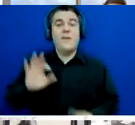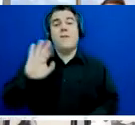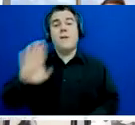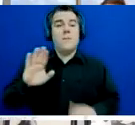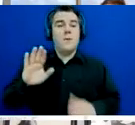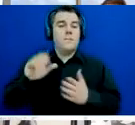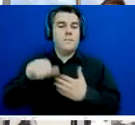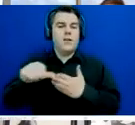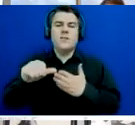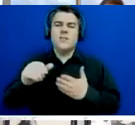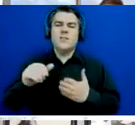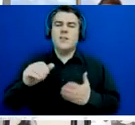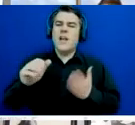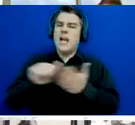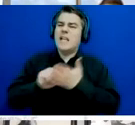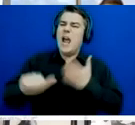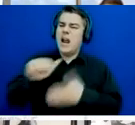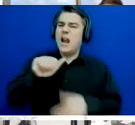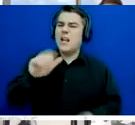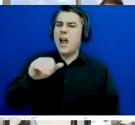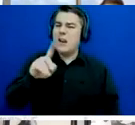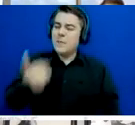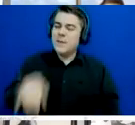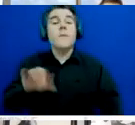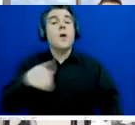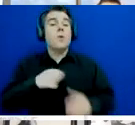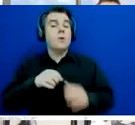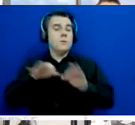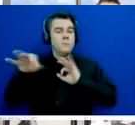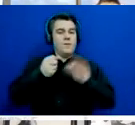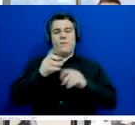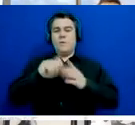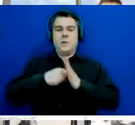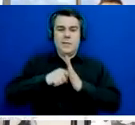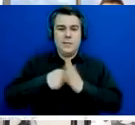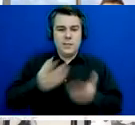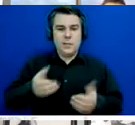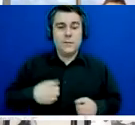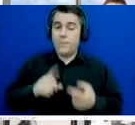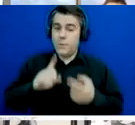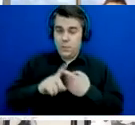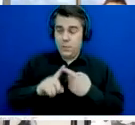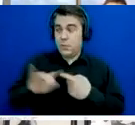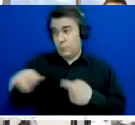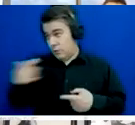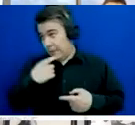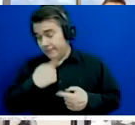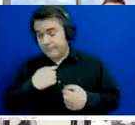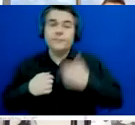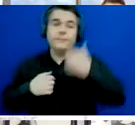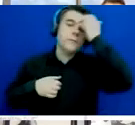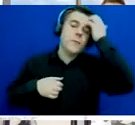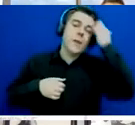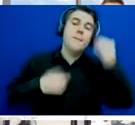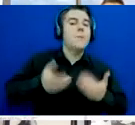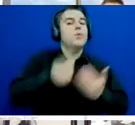I wanted to take a second to point out some really key items here. So one is, as you mentioned, you may be brand